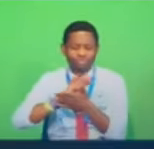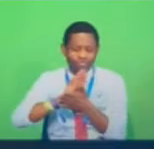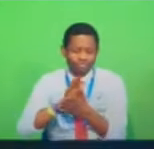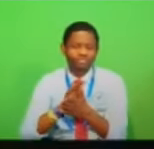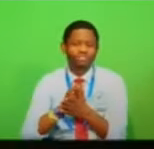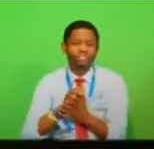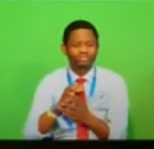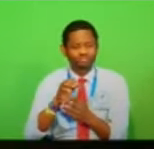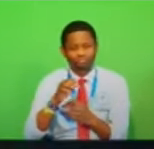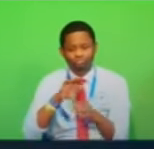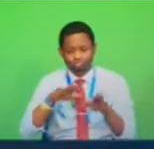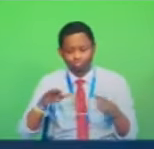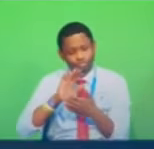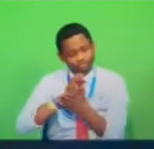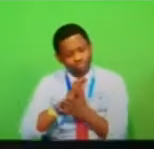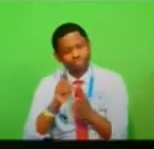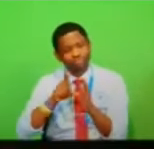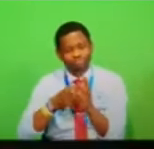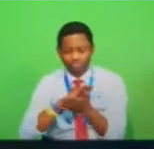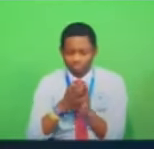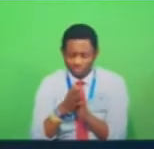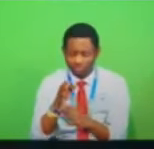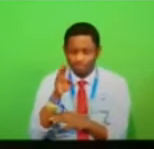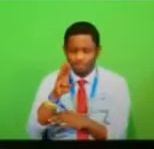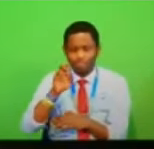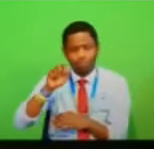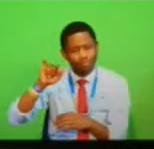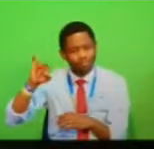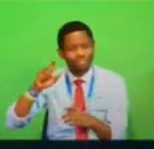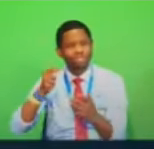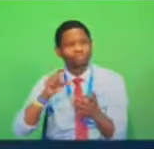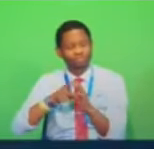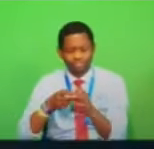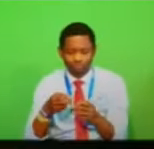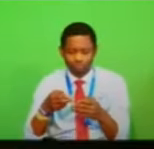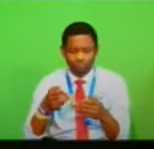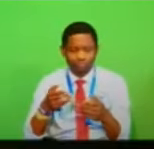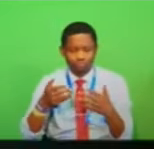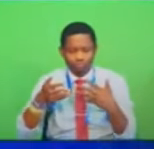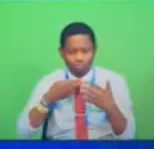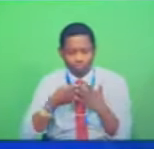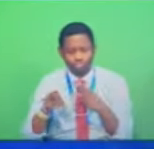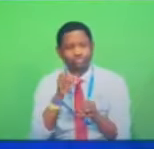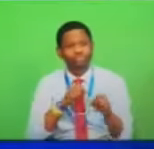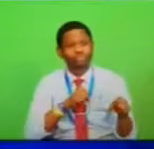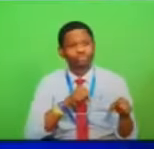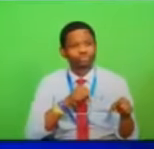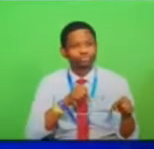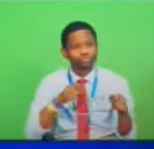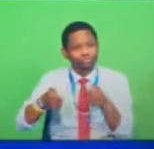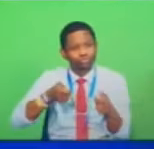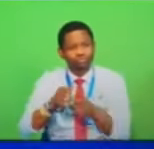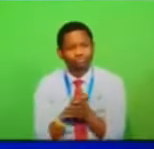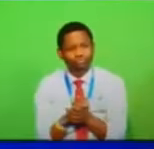them biblically aligned, Holy Ghost inspired, and missional. We can generate a stronger tornado